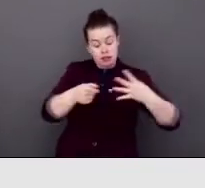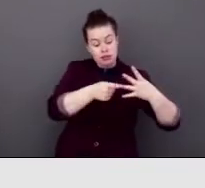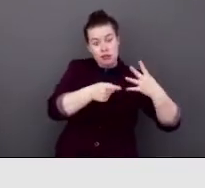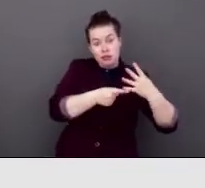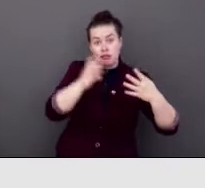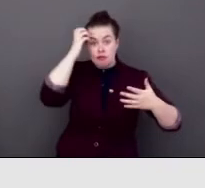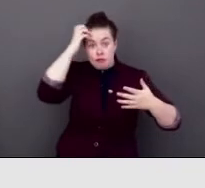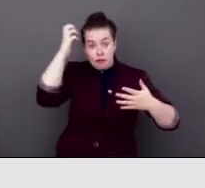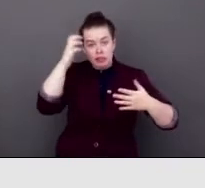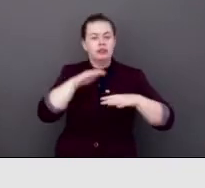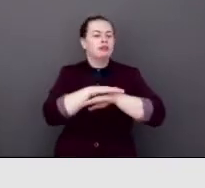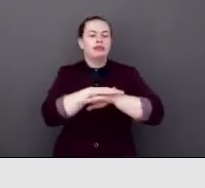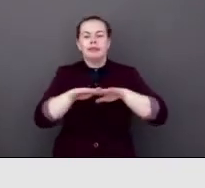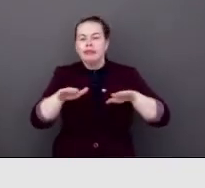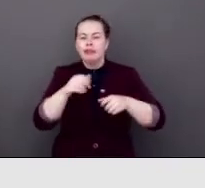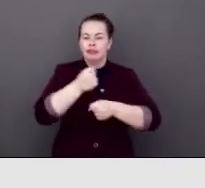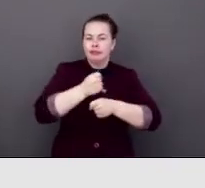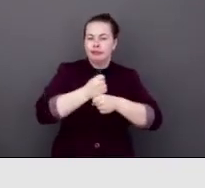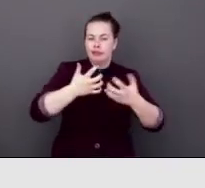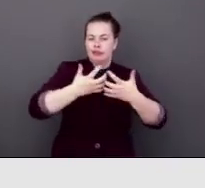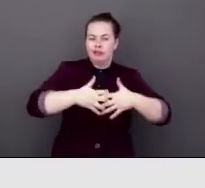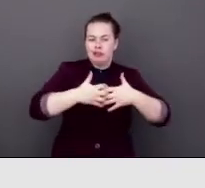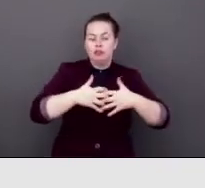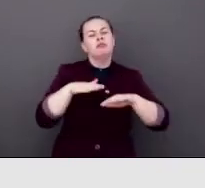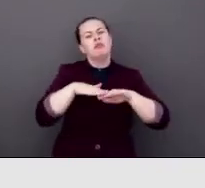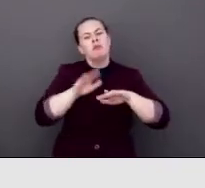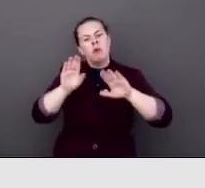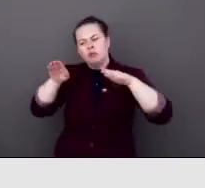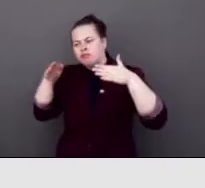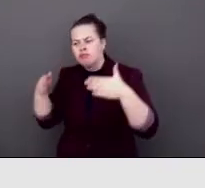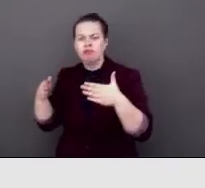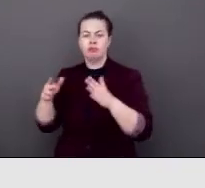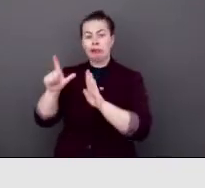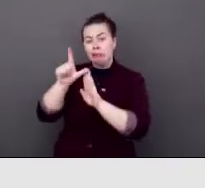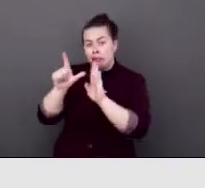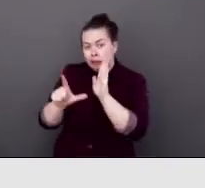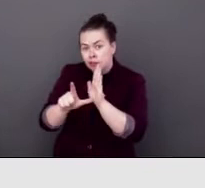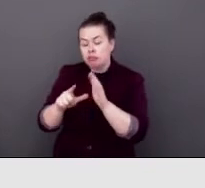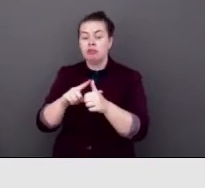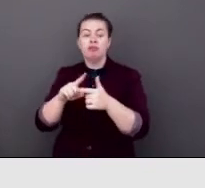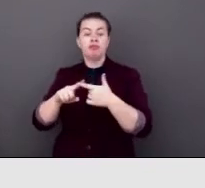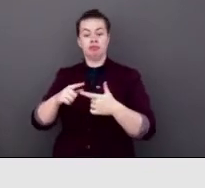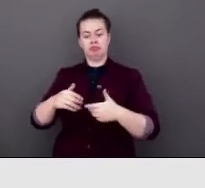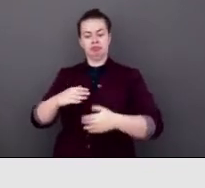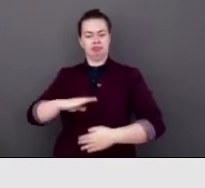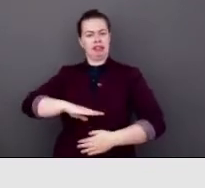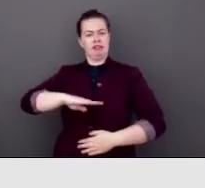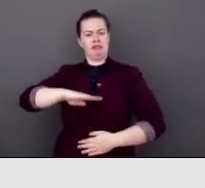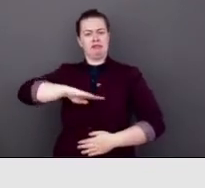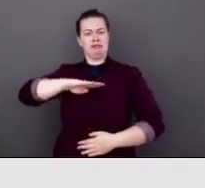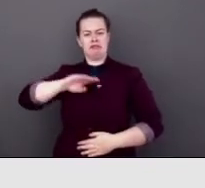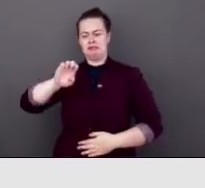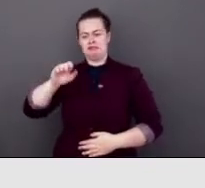concern other non-functional requirements related to the market structure or some legal and ethical